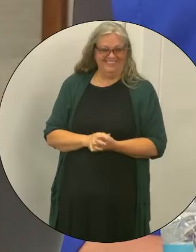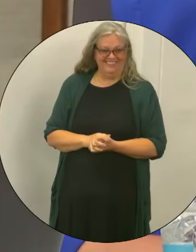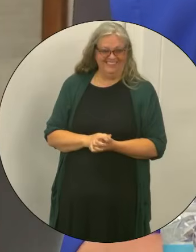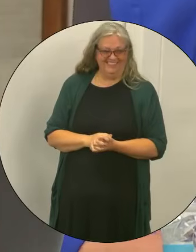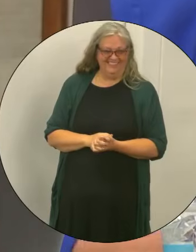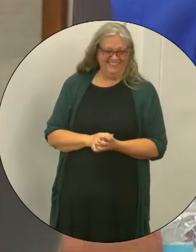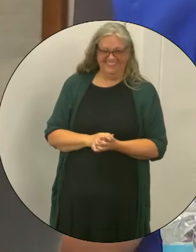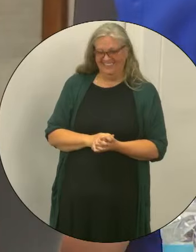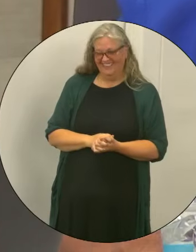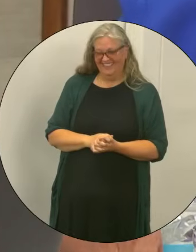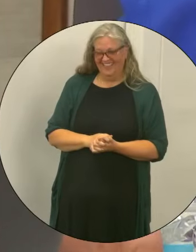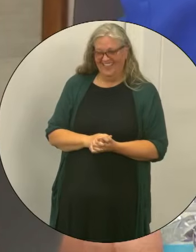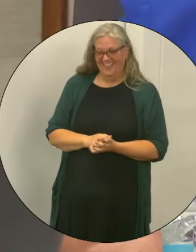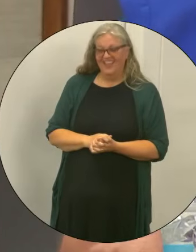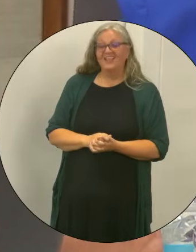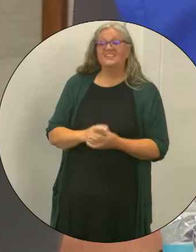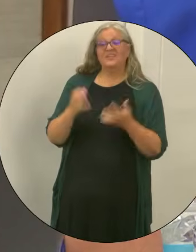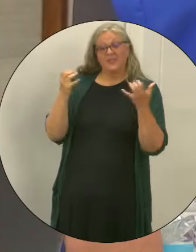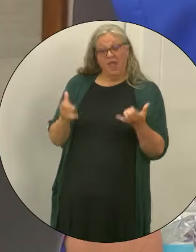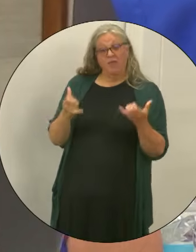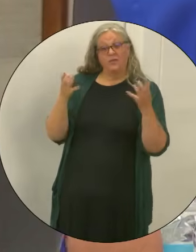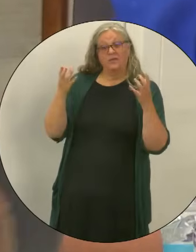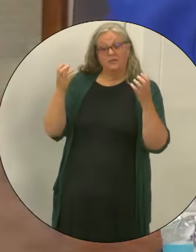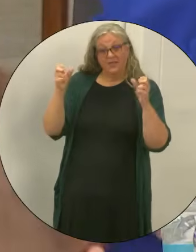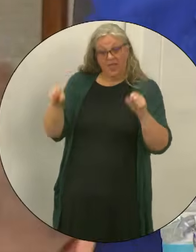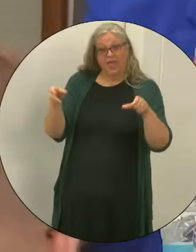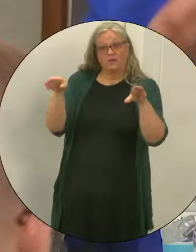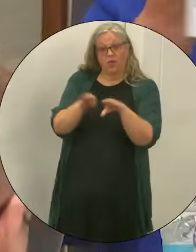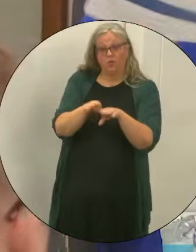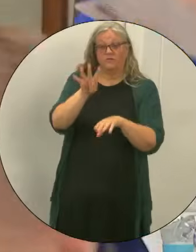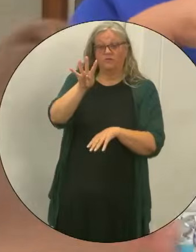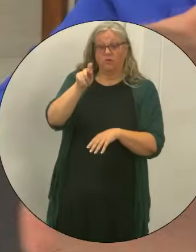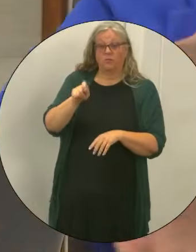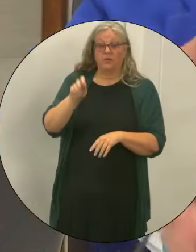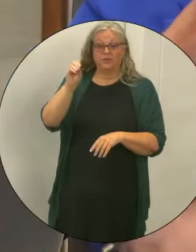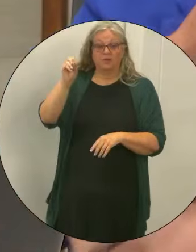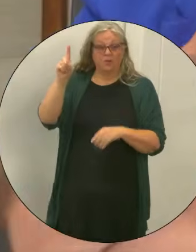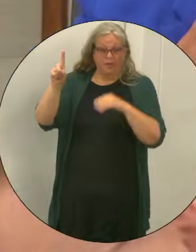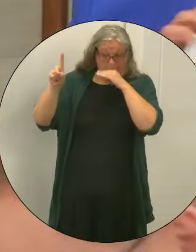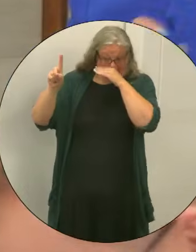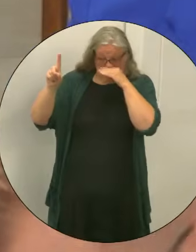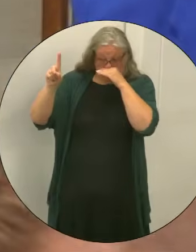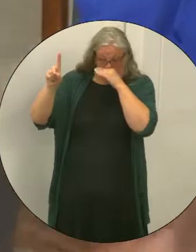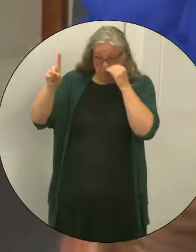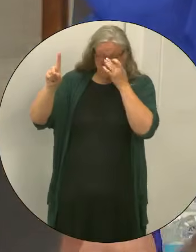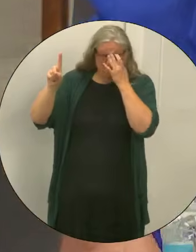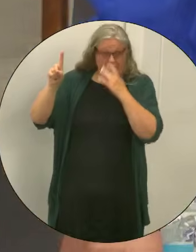And with that, we can close item 4.01.